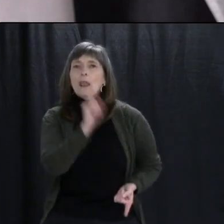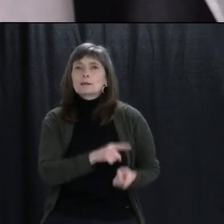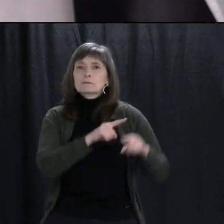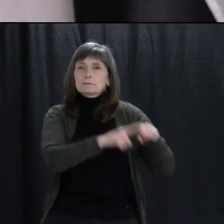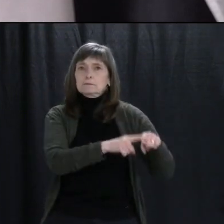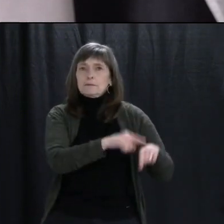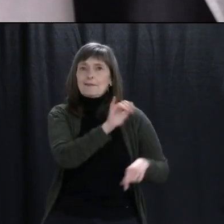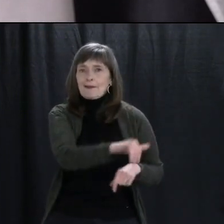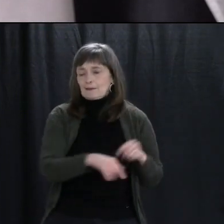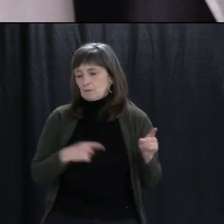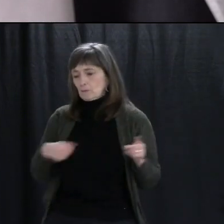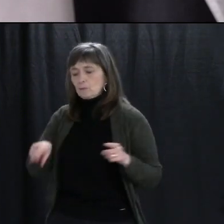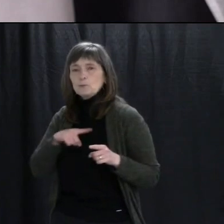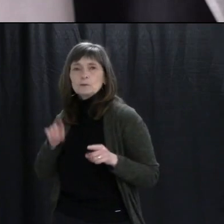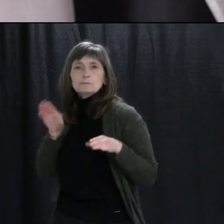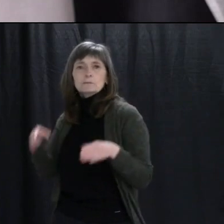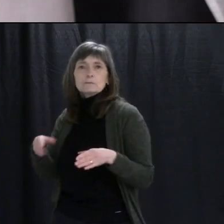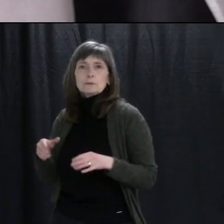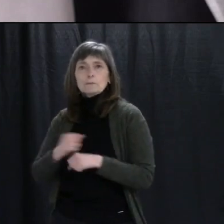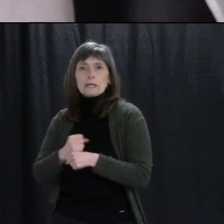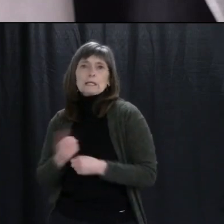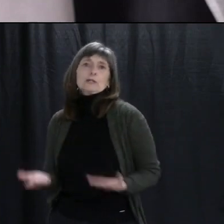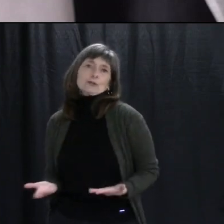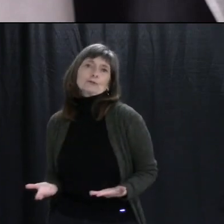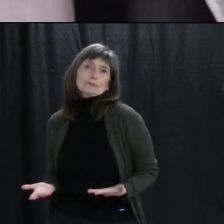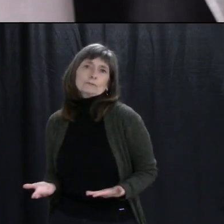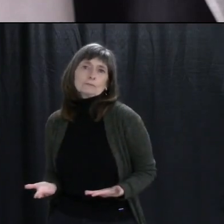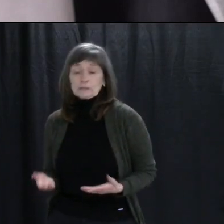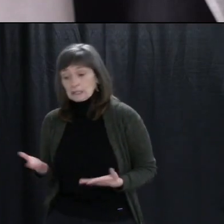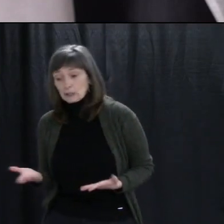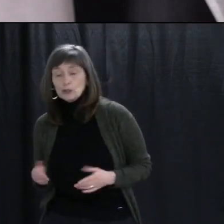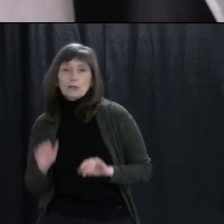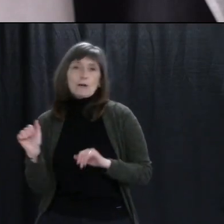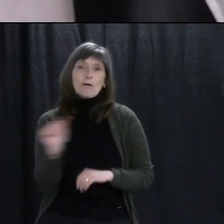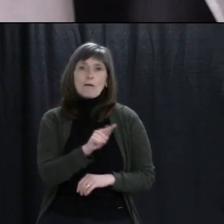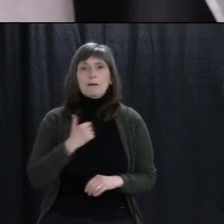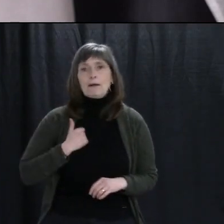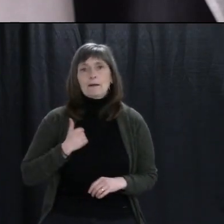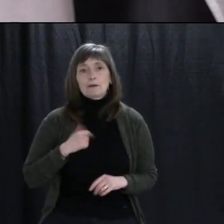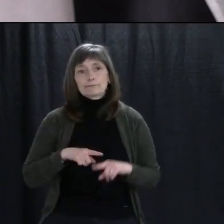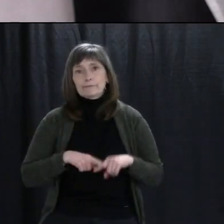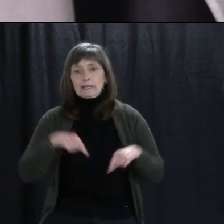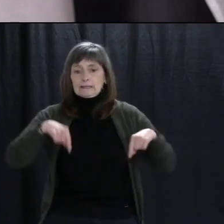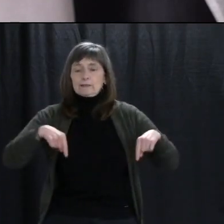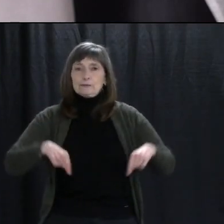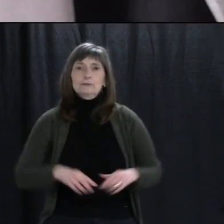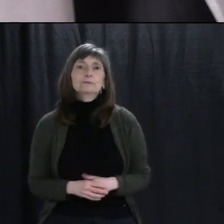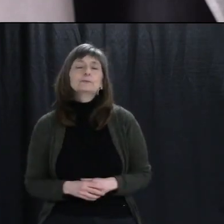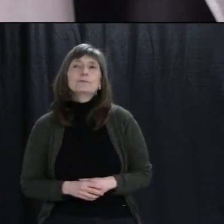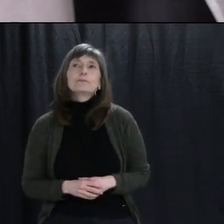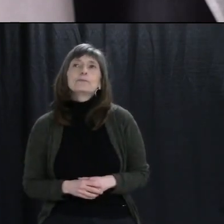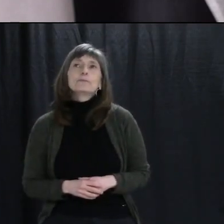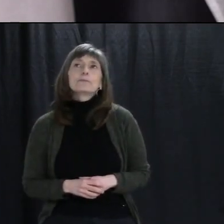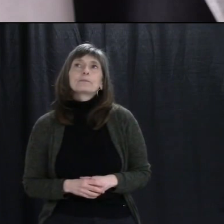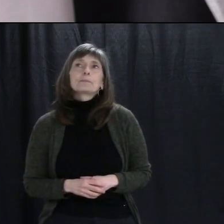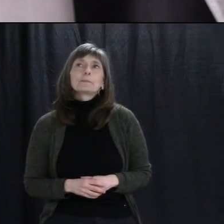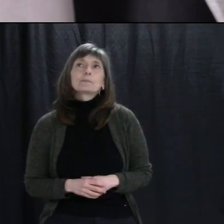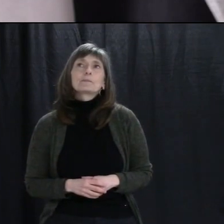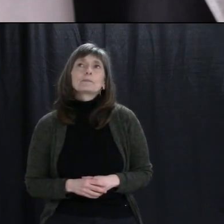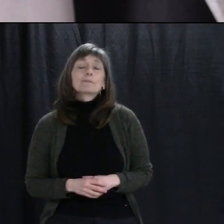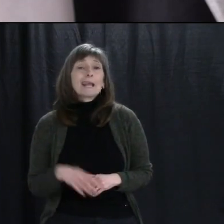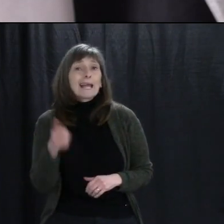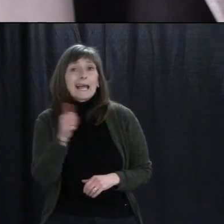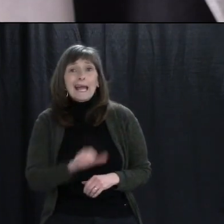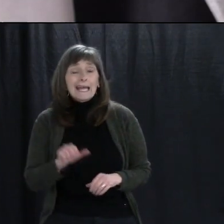of COVID-19 throughout not just Newfoundland and Labrador, but across this country. Right, and could there be any investigations or